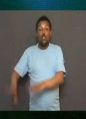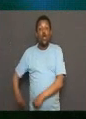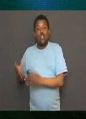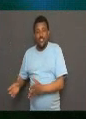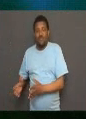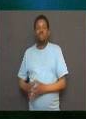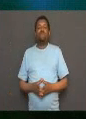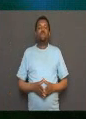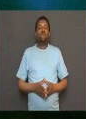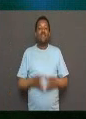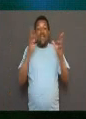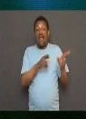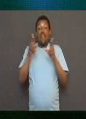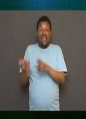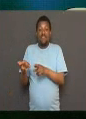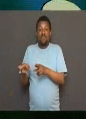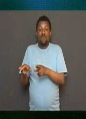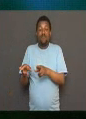Students, let's get ready.